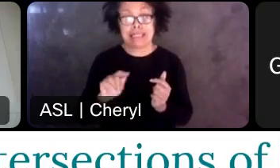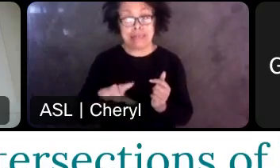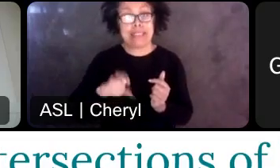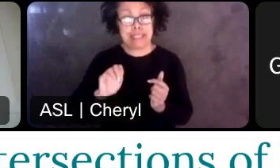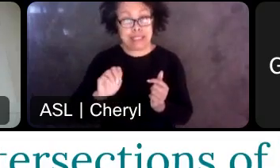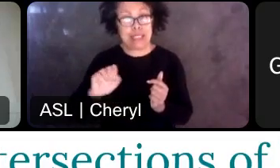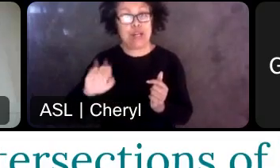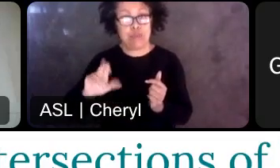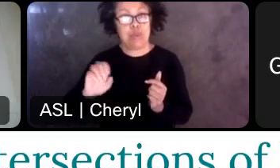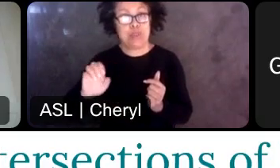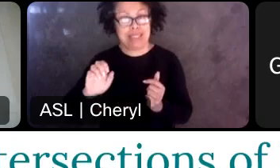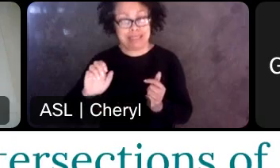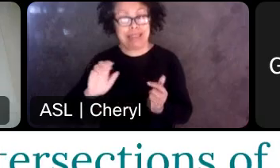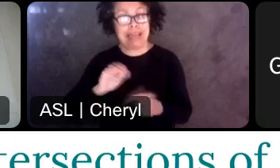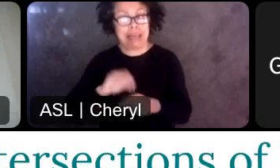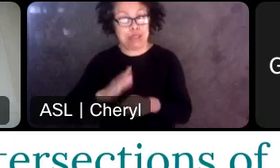shelter.